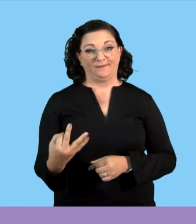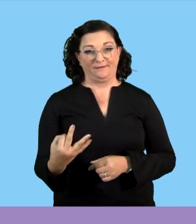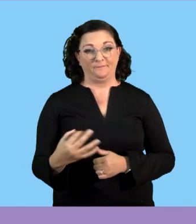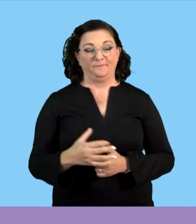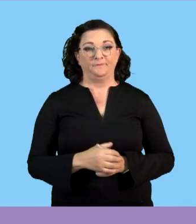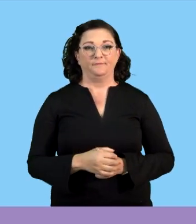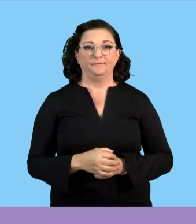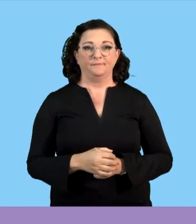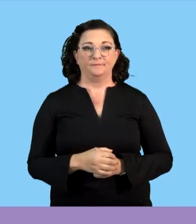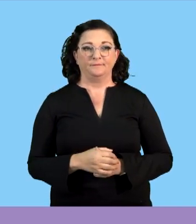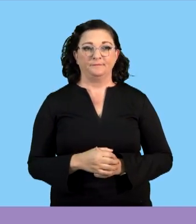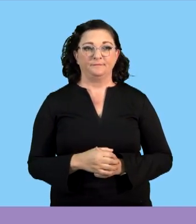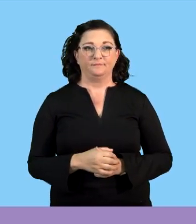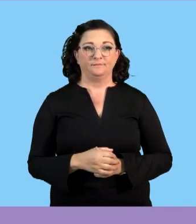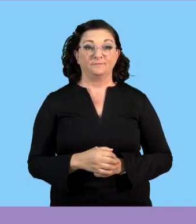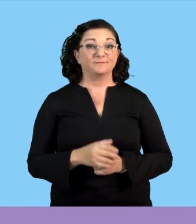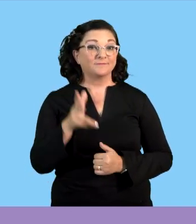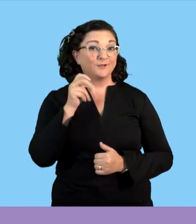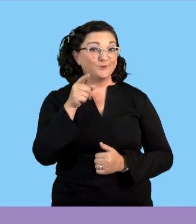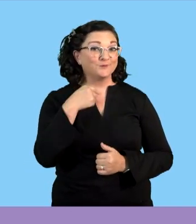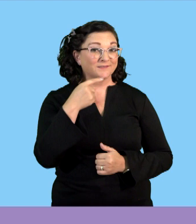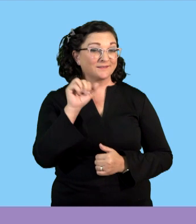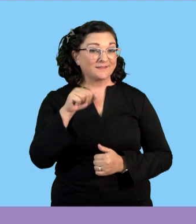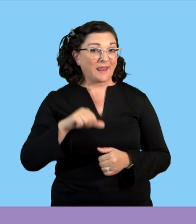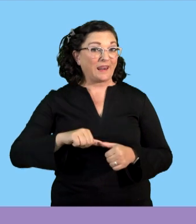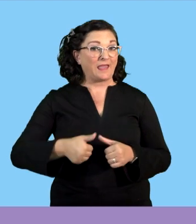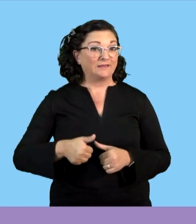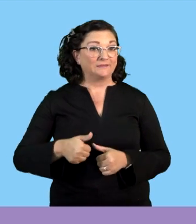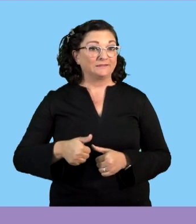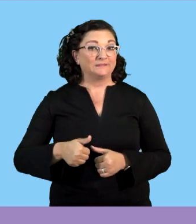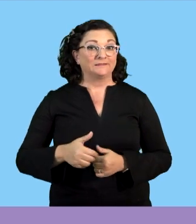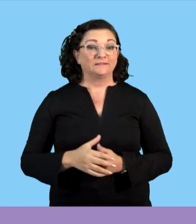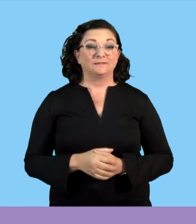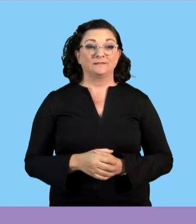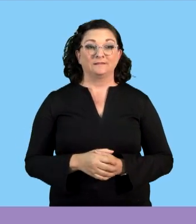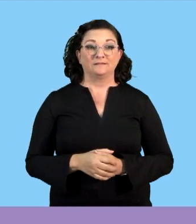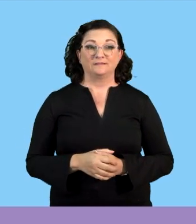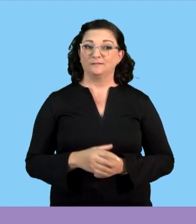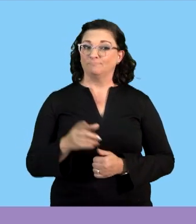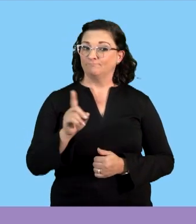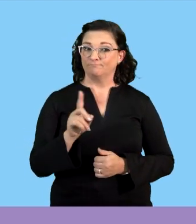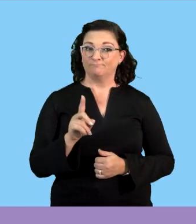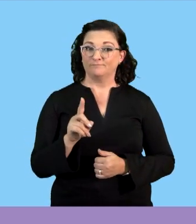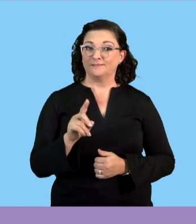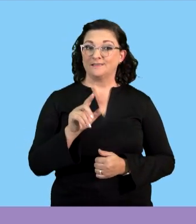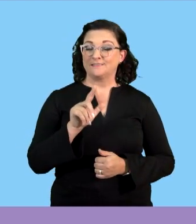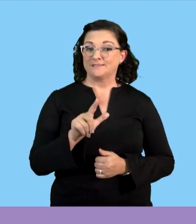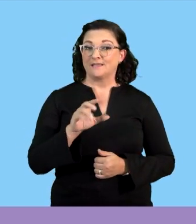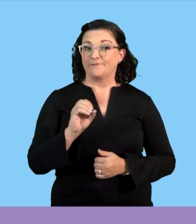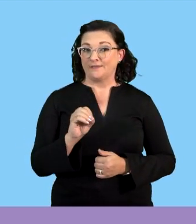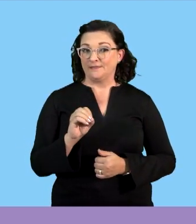70.3 kilograms. And I can hear you saying, this is wrong, say. It should